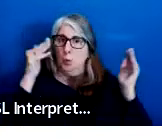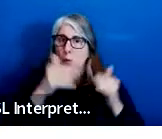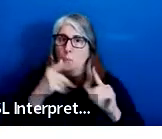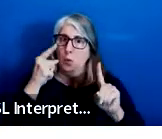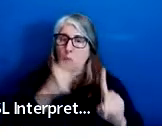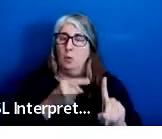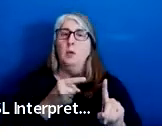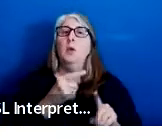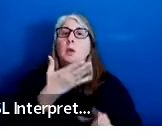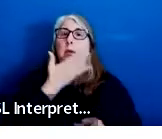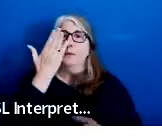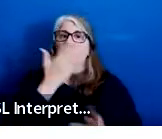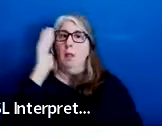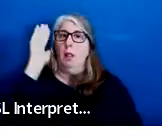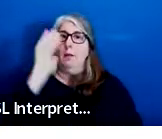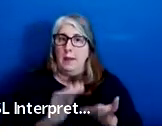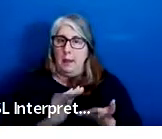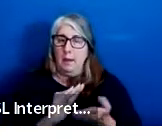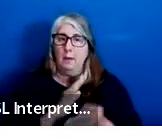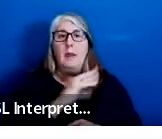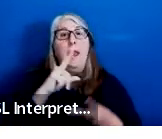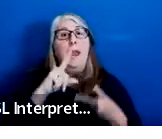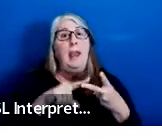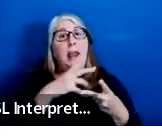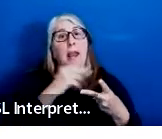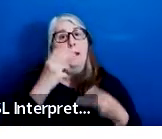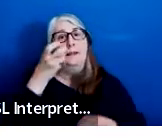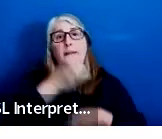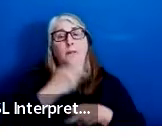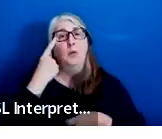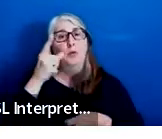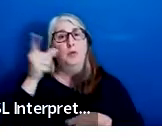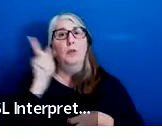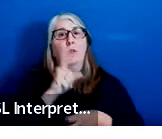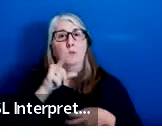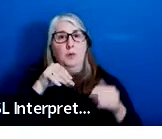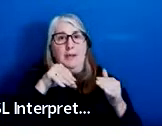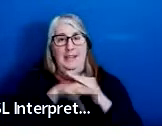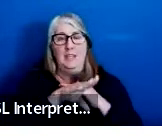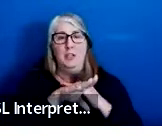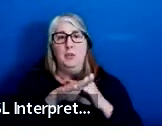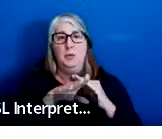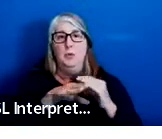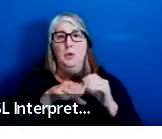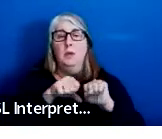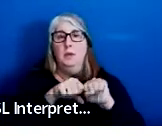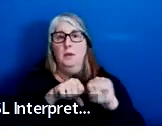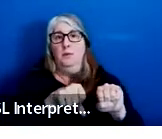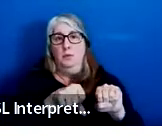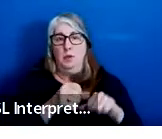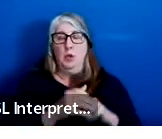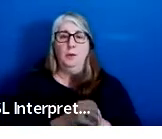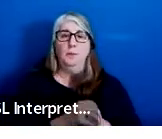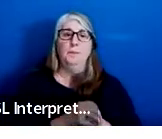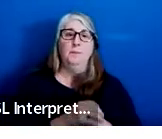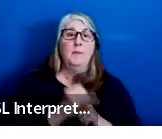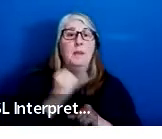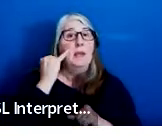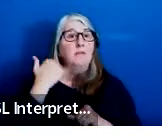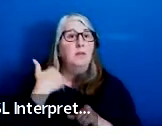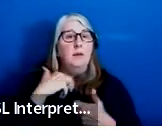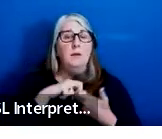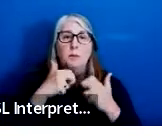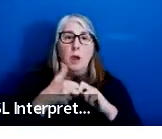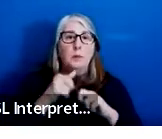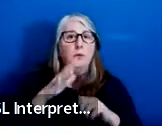and making it as difficult as possible for them to access your compost. If you're having problems or concerns